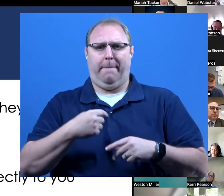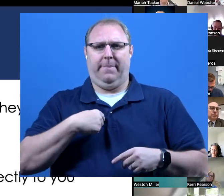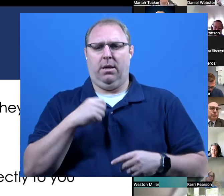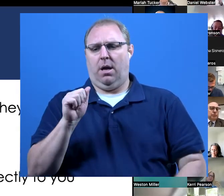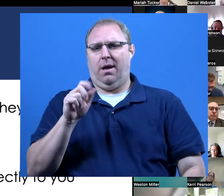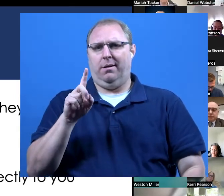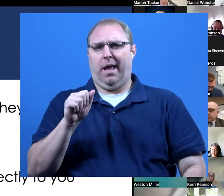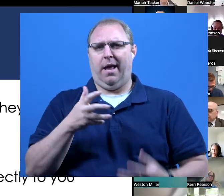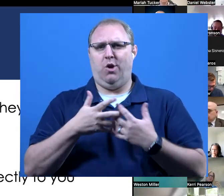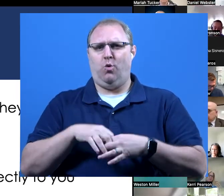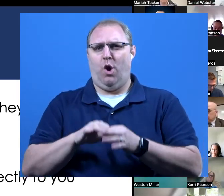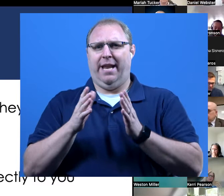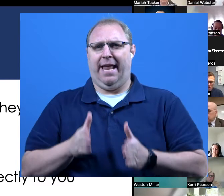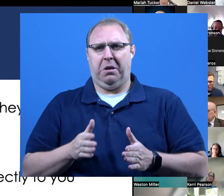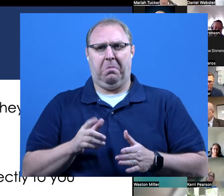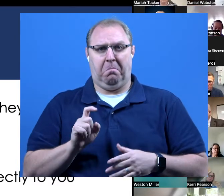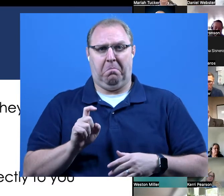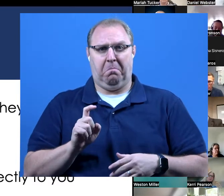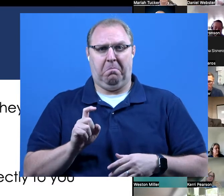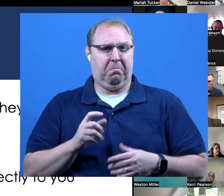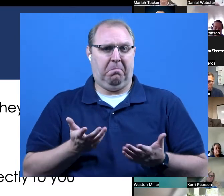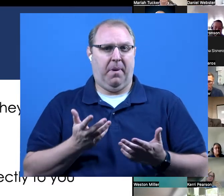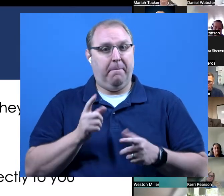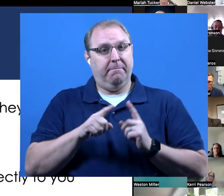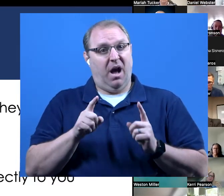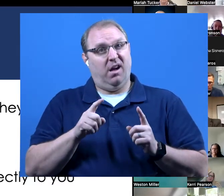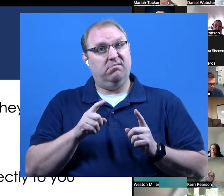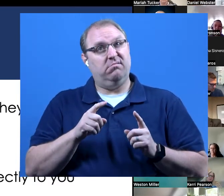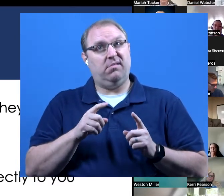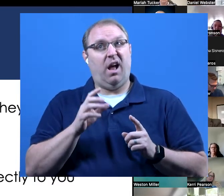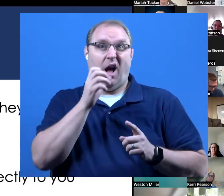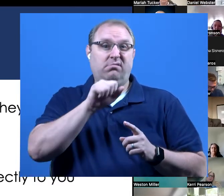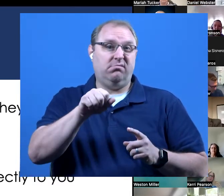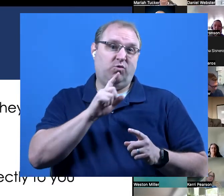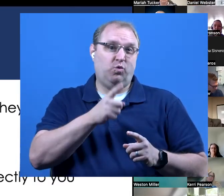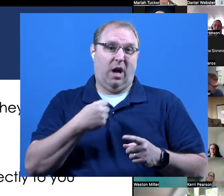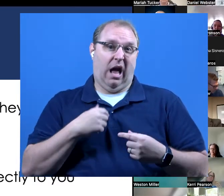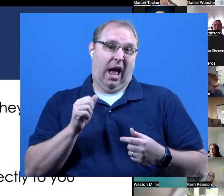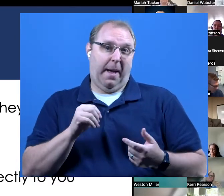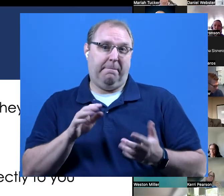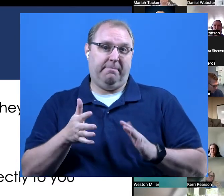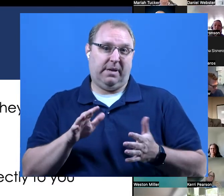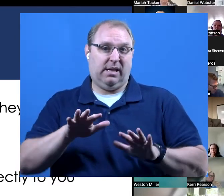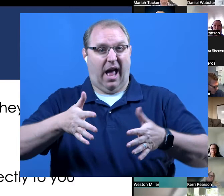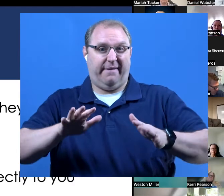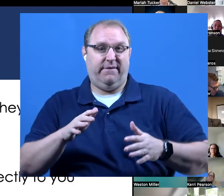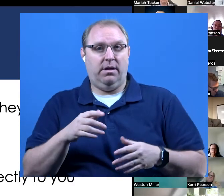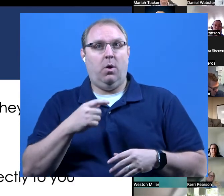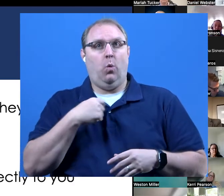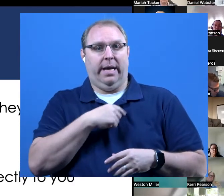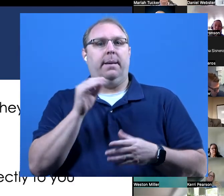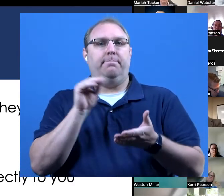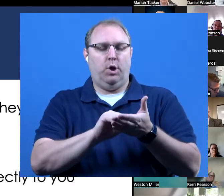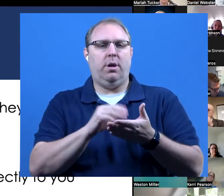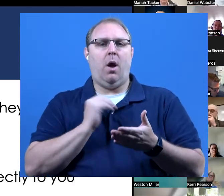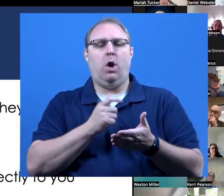because we actually put that in our written warnings, our written reprimands, and our, anything we do with discipline,